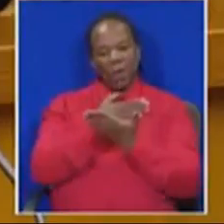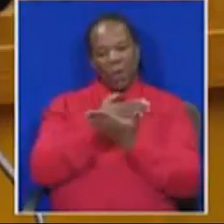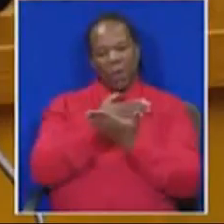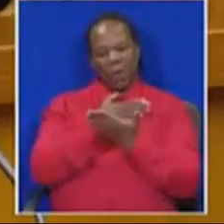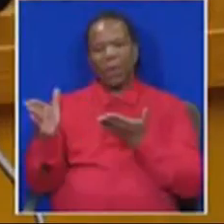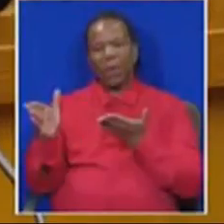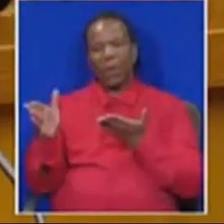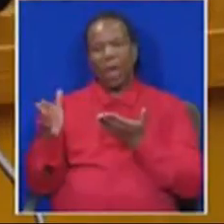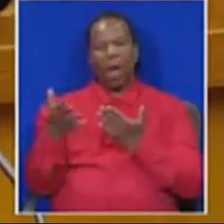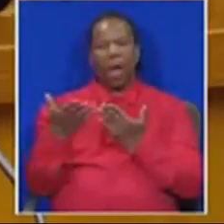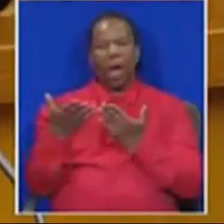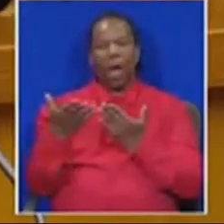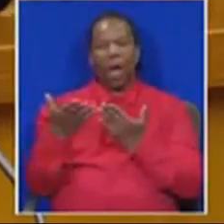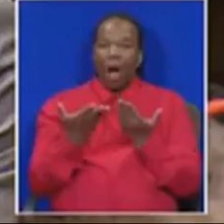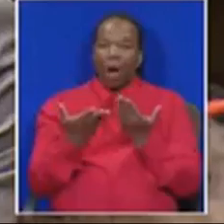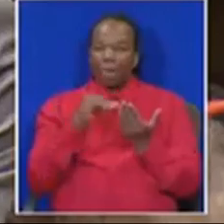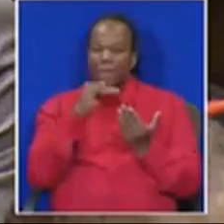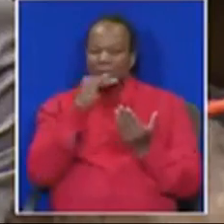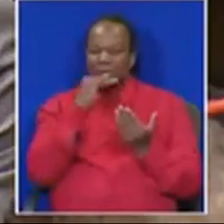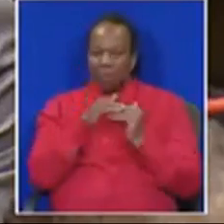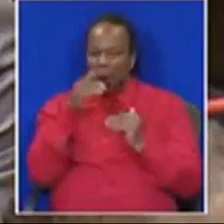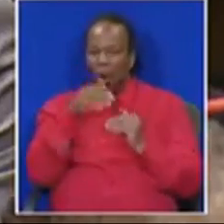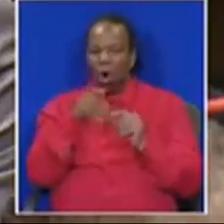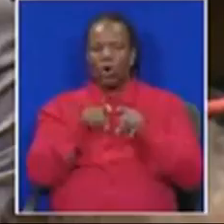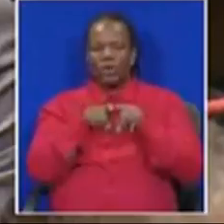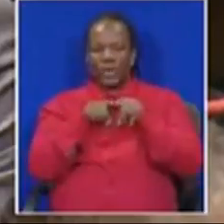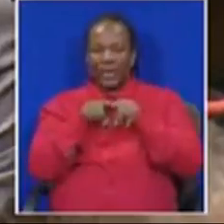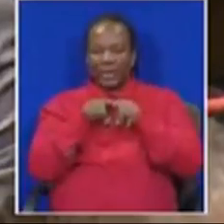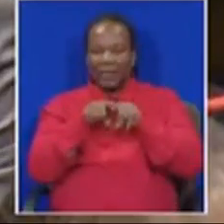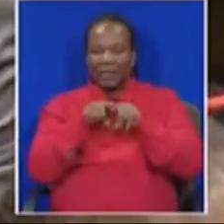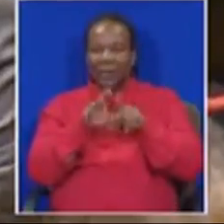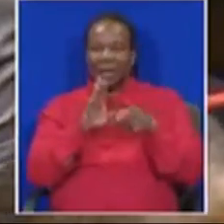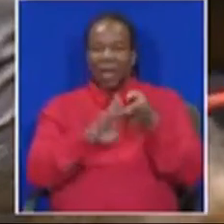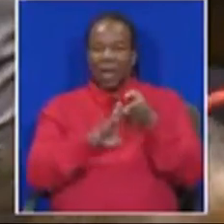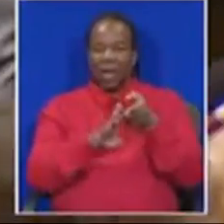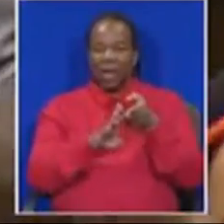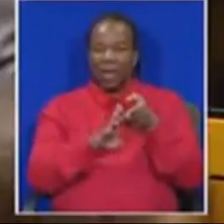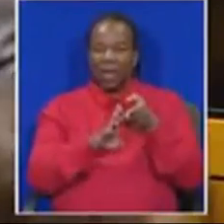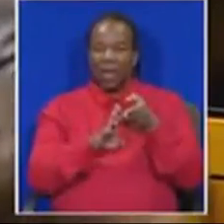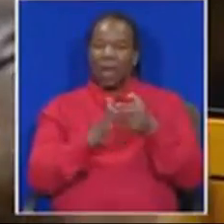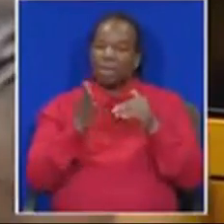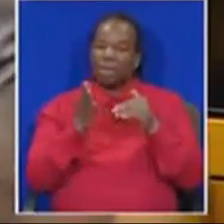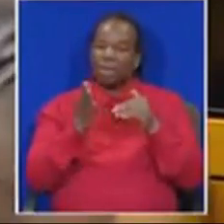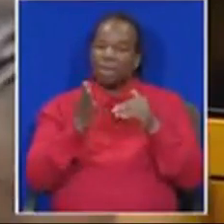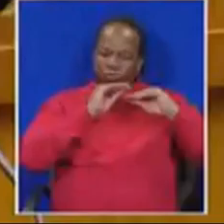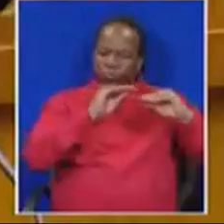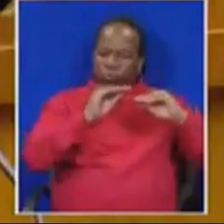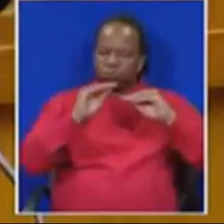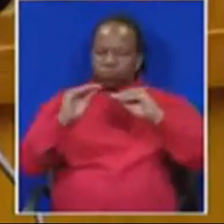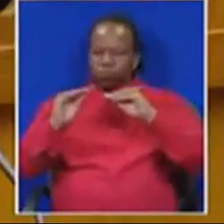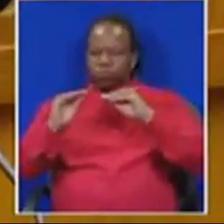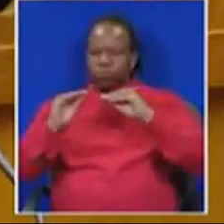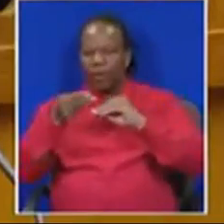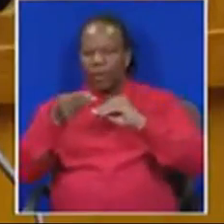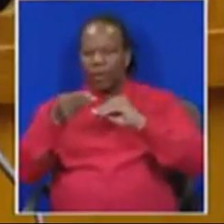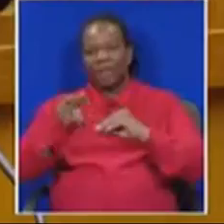By scaling up our testing and treating campaign, we will initiate an additional